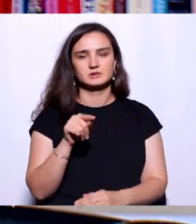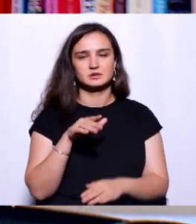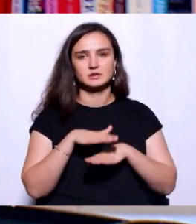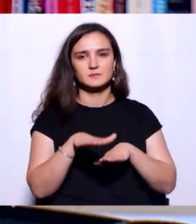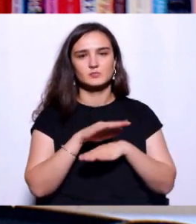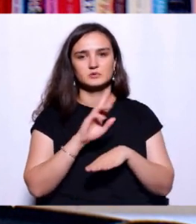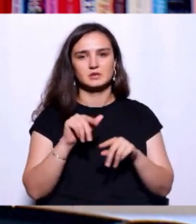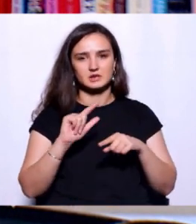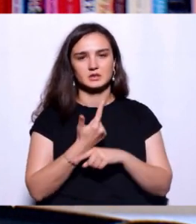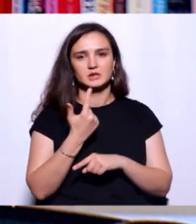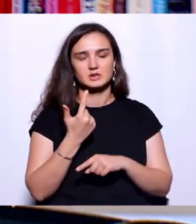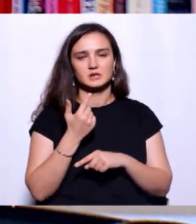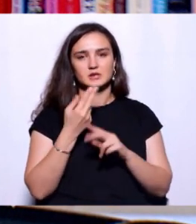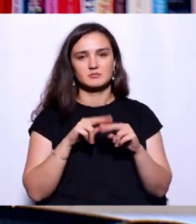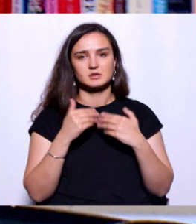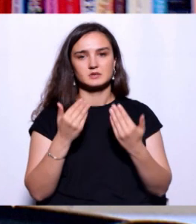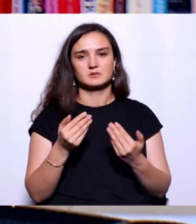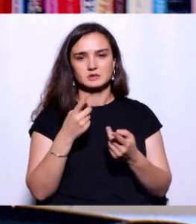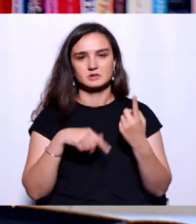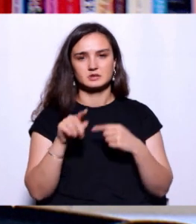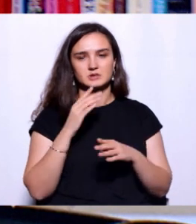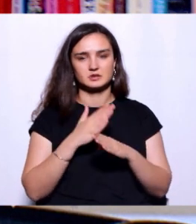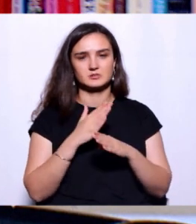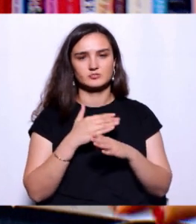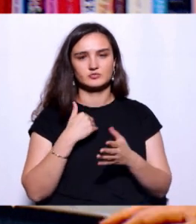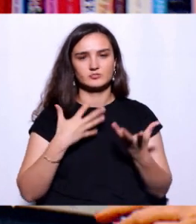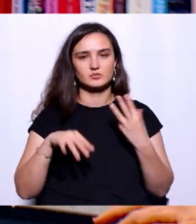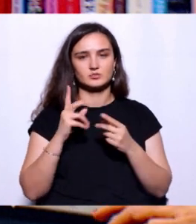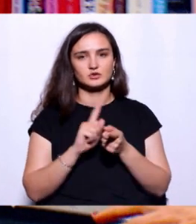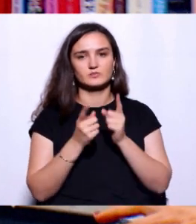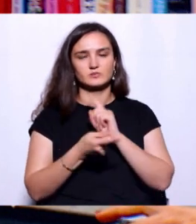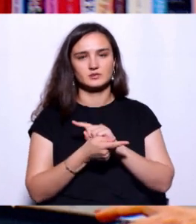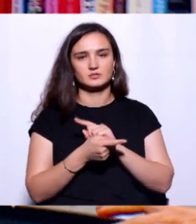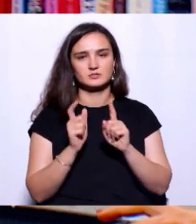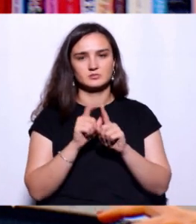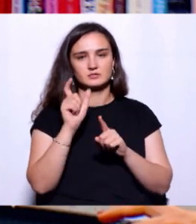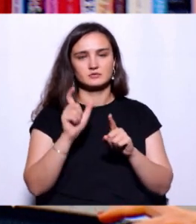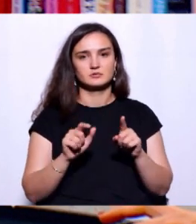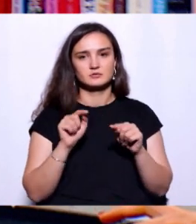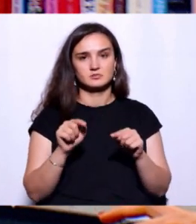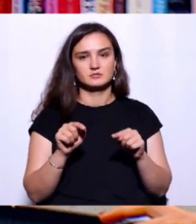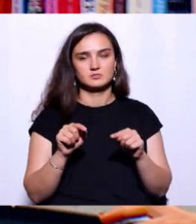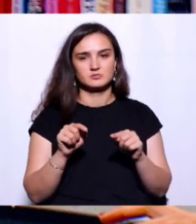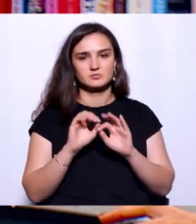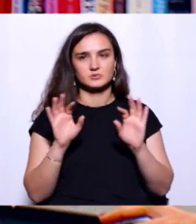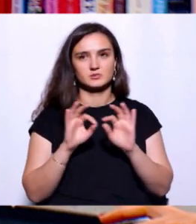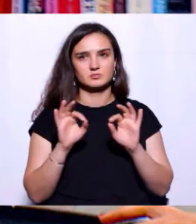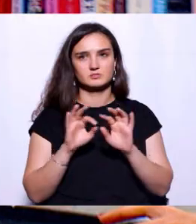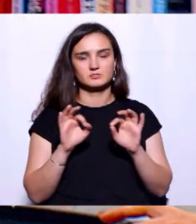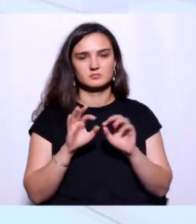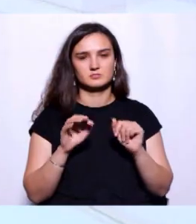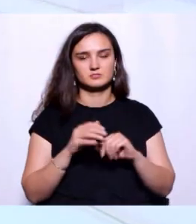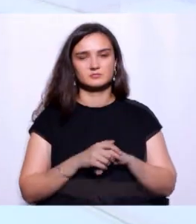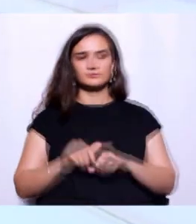skateboard. And again, for this, it is it. So, we had to change the subject into a subject pronoun.